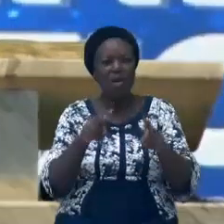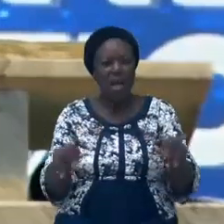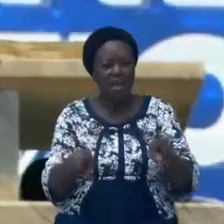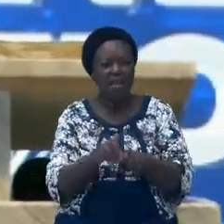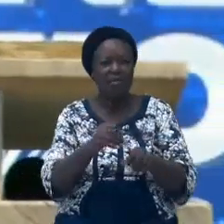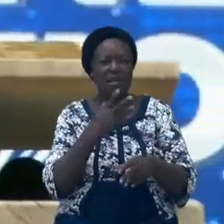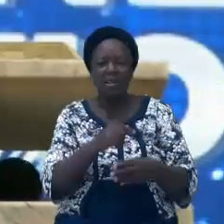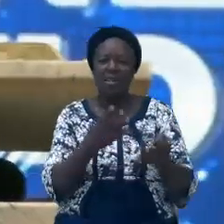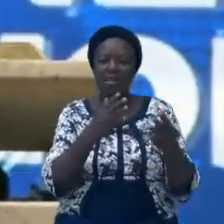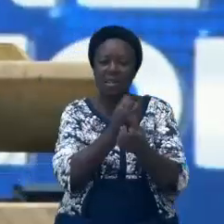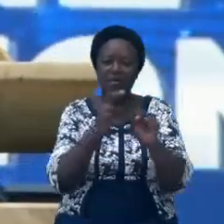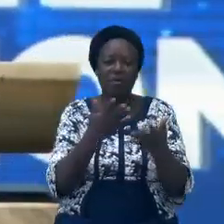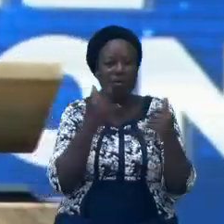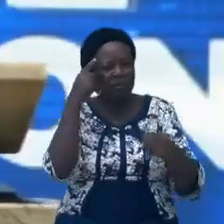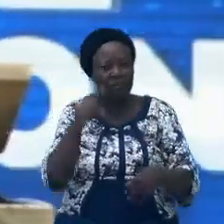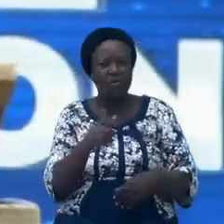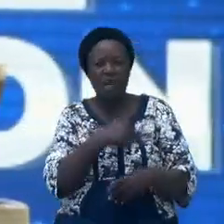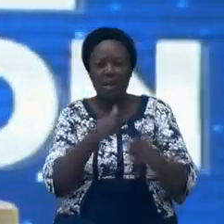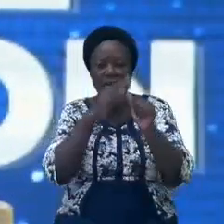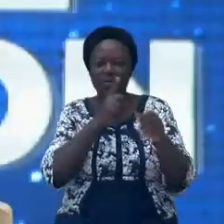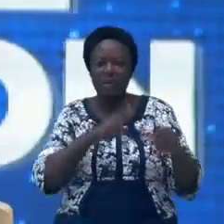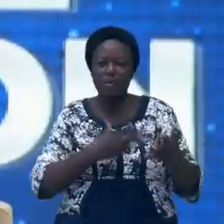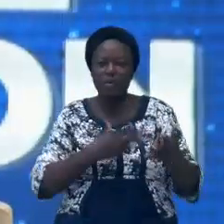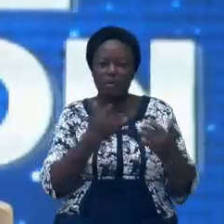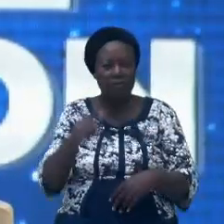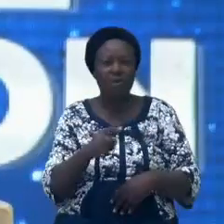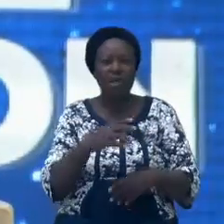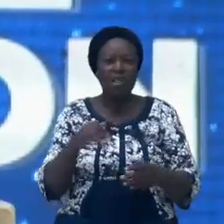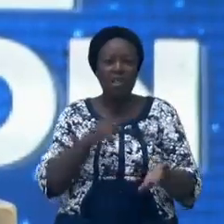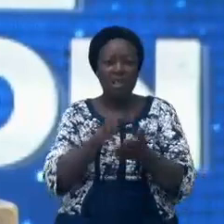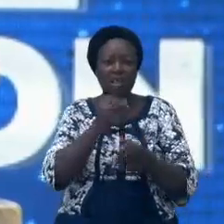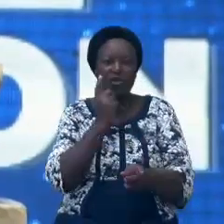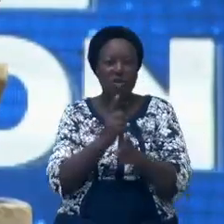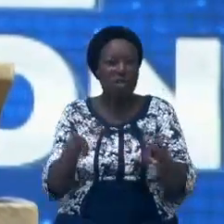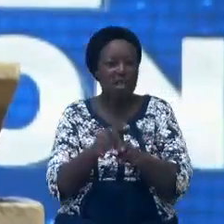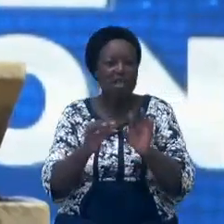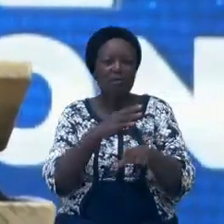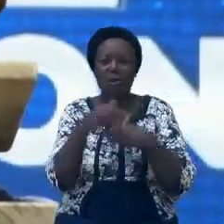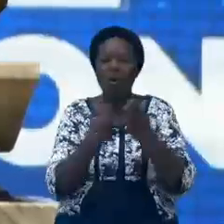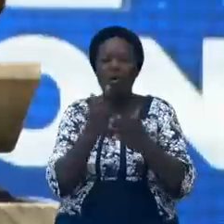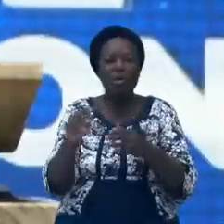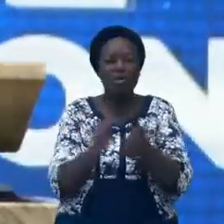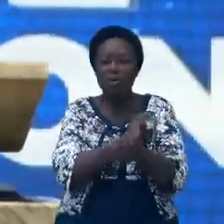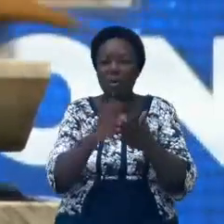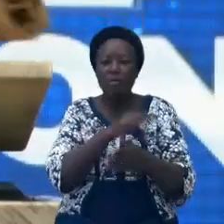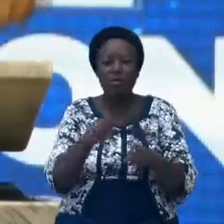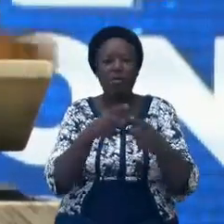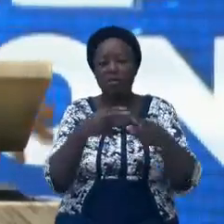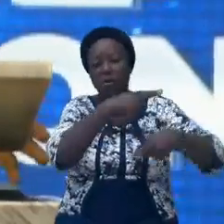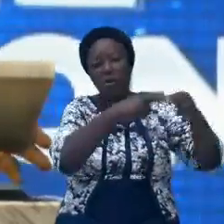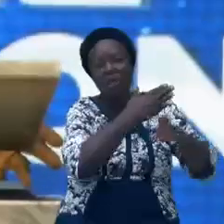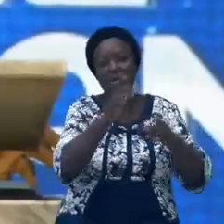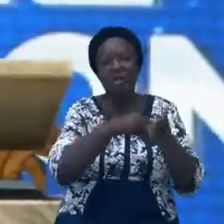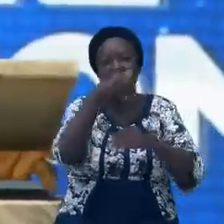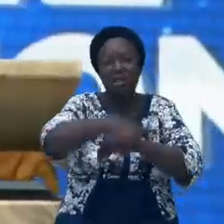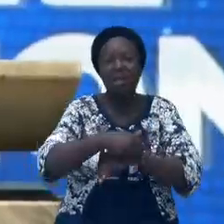for you. Looks like there's salvation waiting for you. And looks like all the calamities, everything